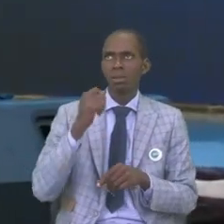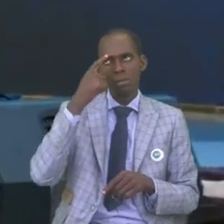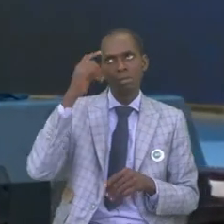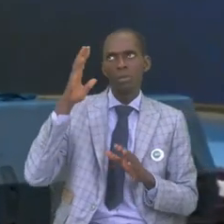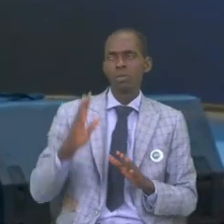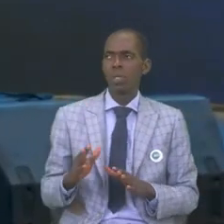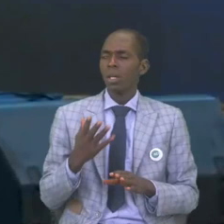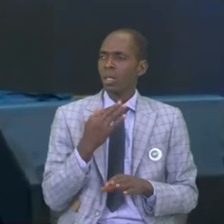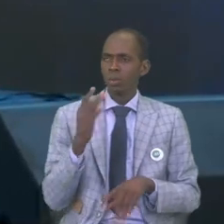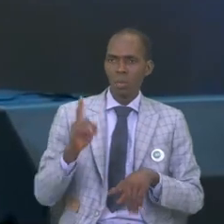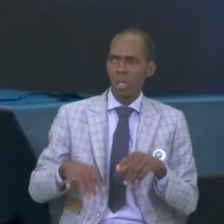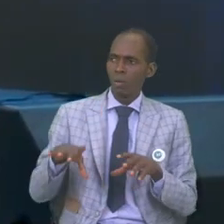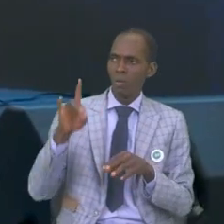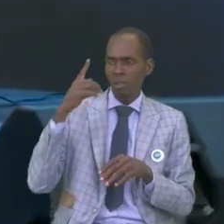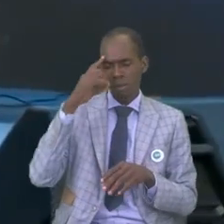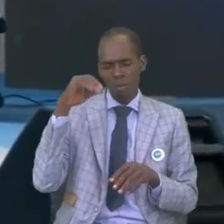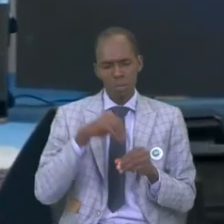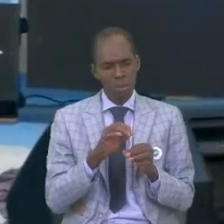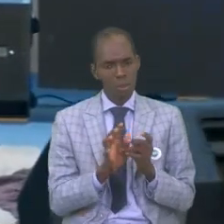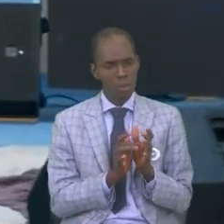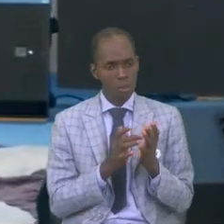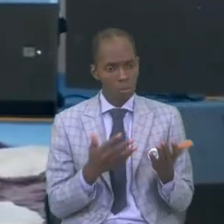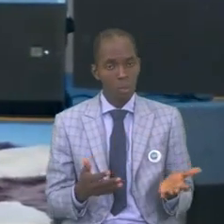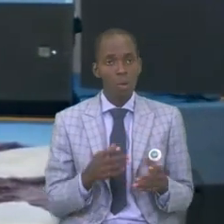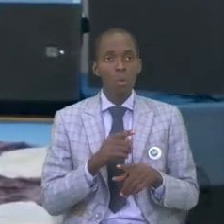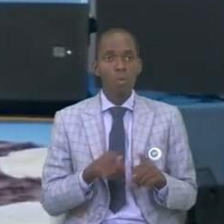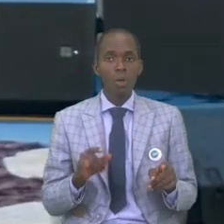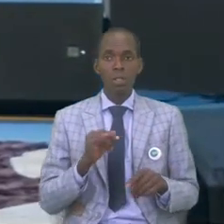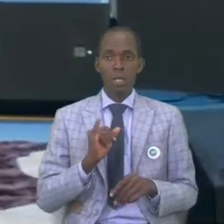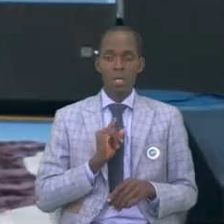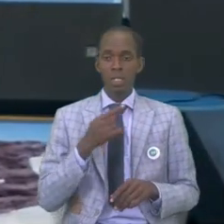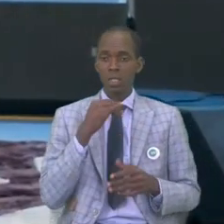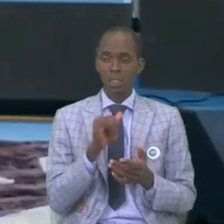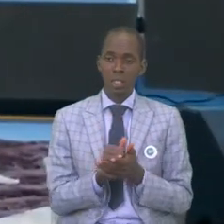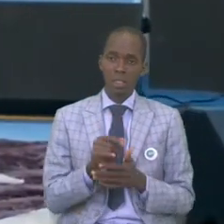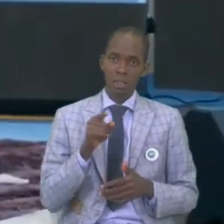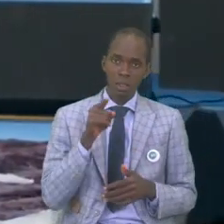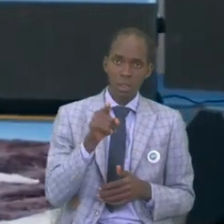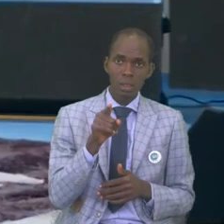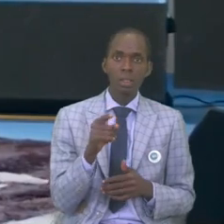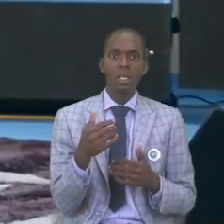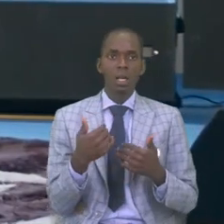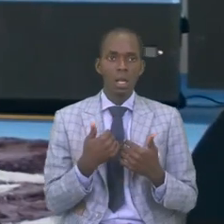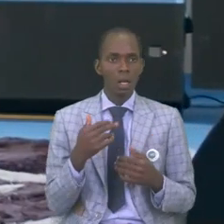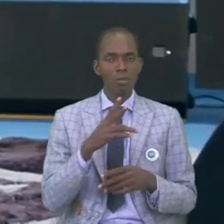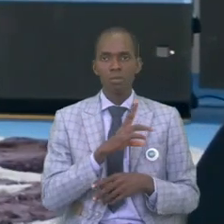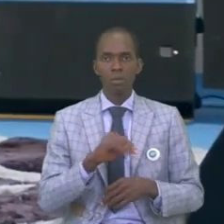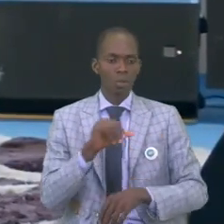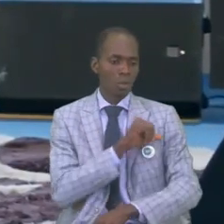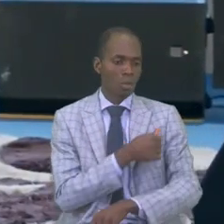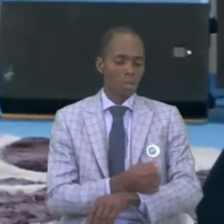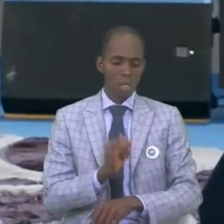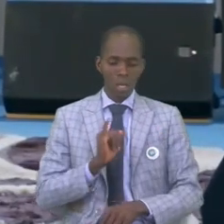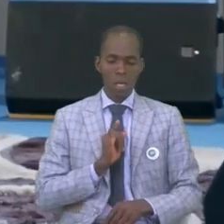in the scriptures, but I say, he has no authority. You have no authority. I have